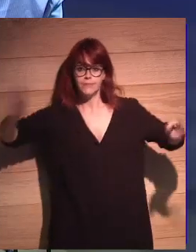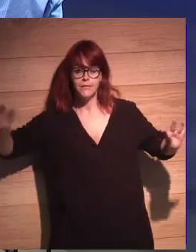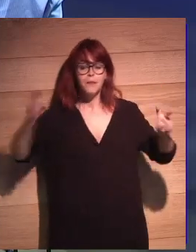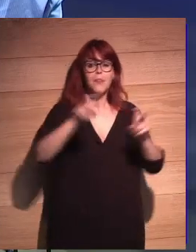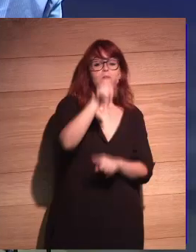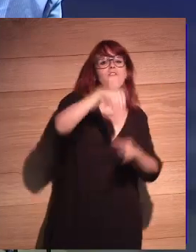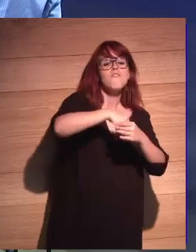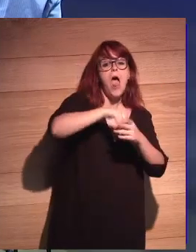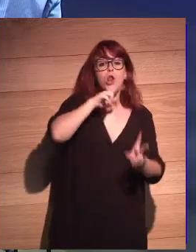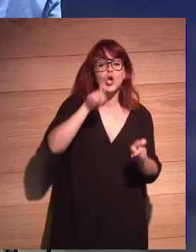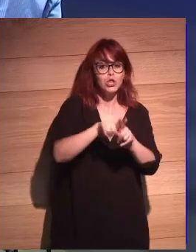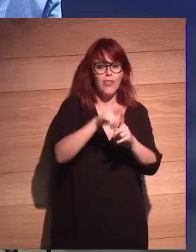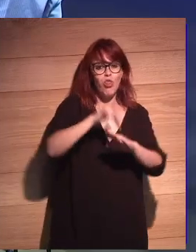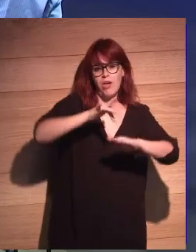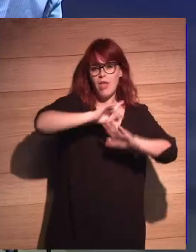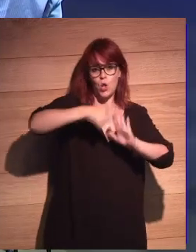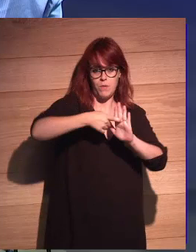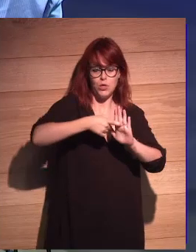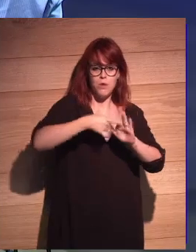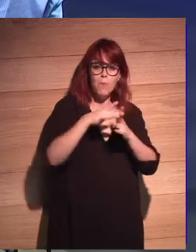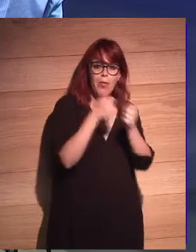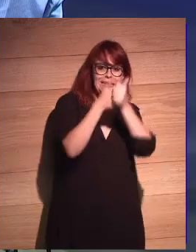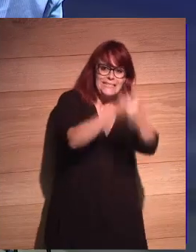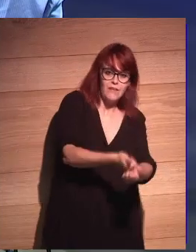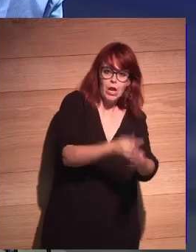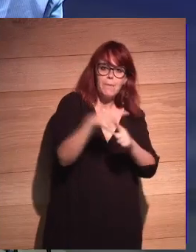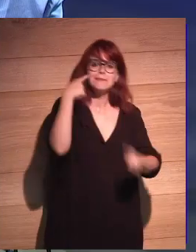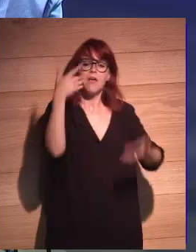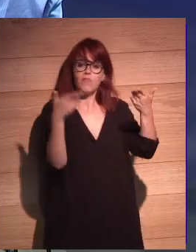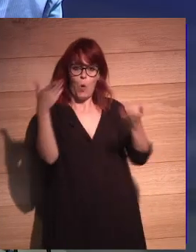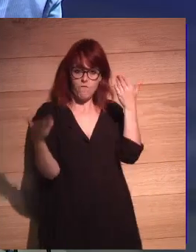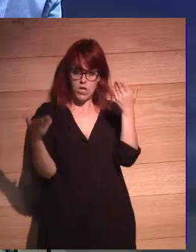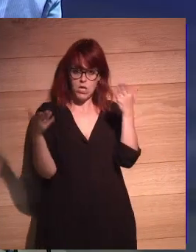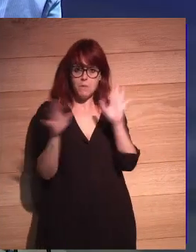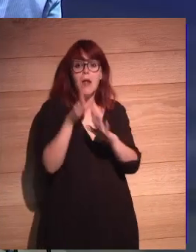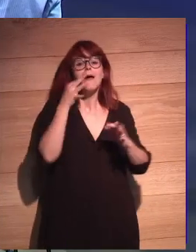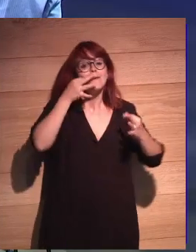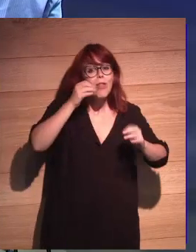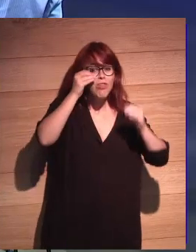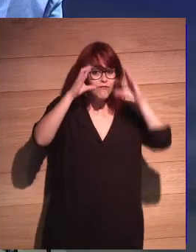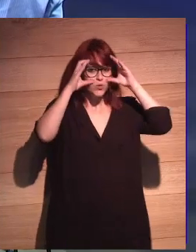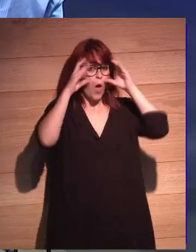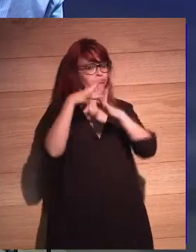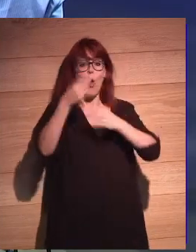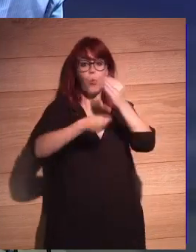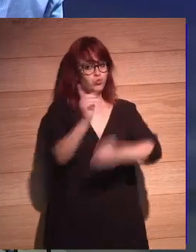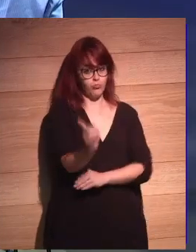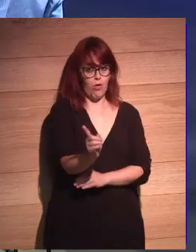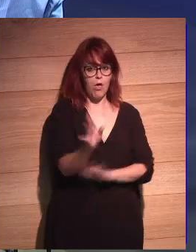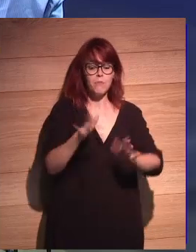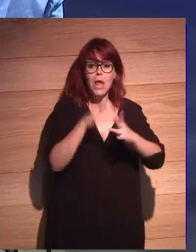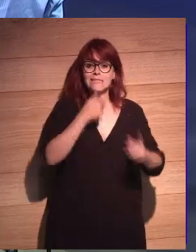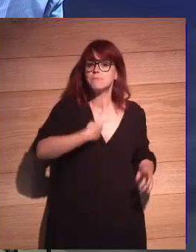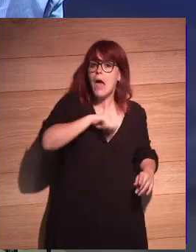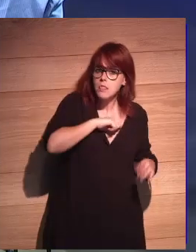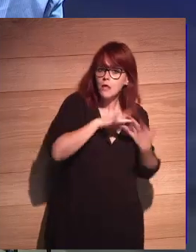sequence has the value of a digital content that is traceable and accessible. We're not using that in